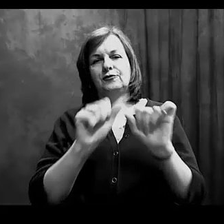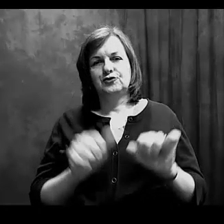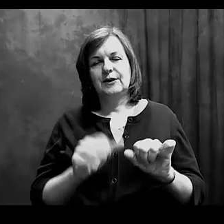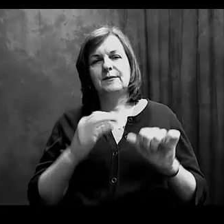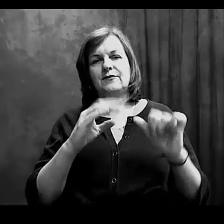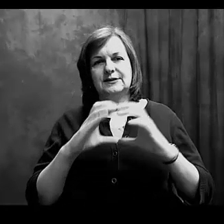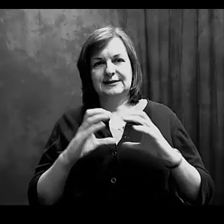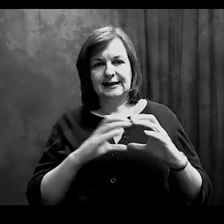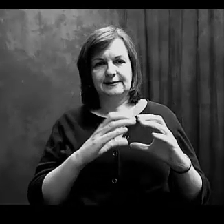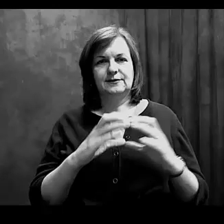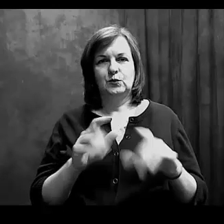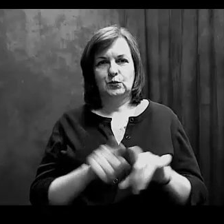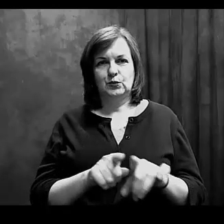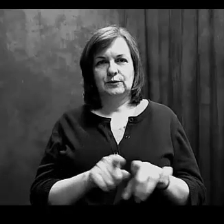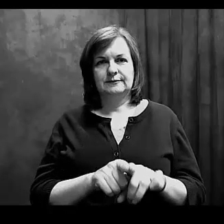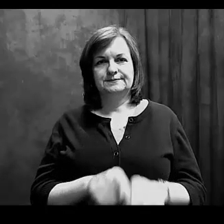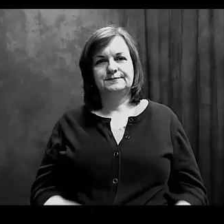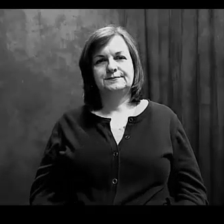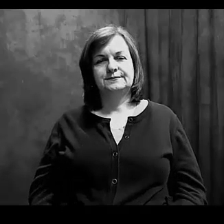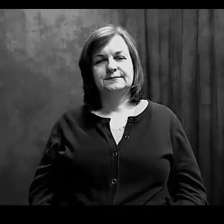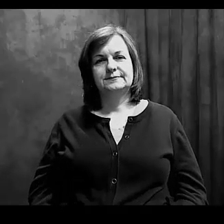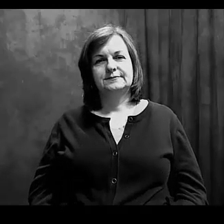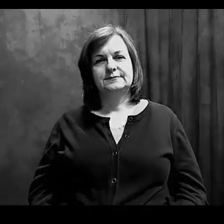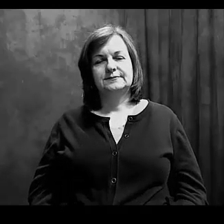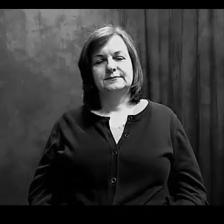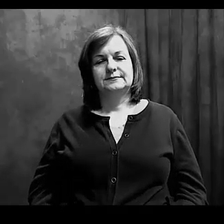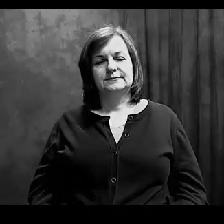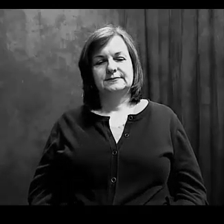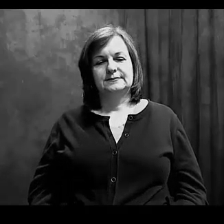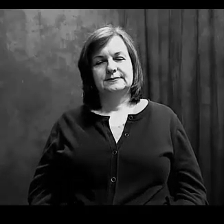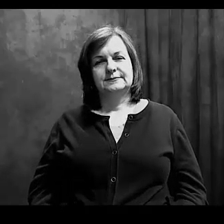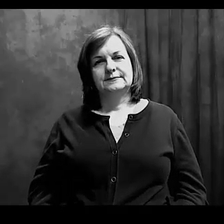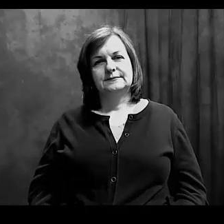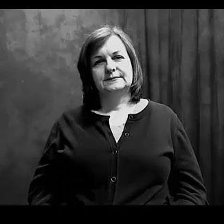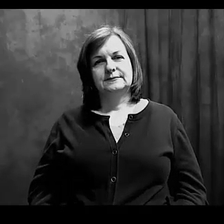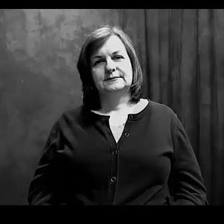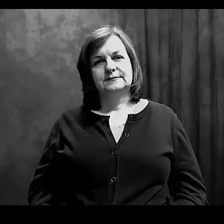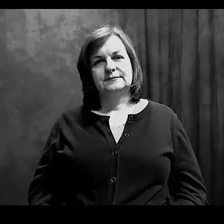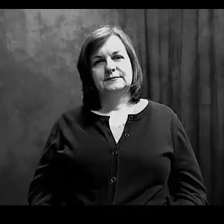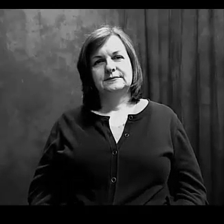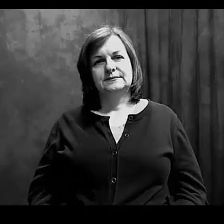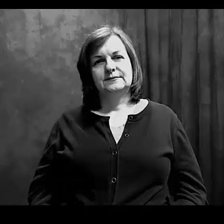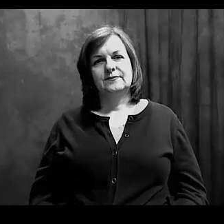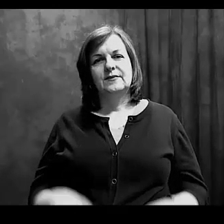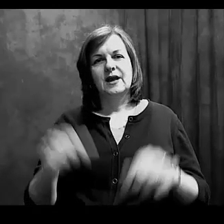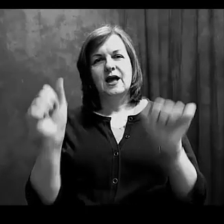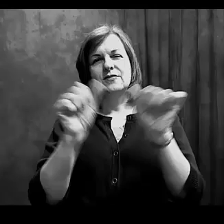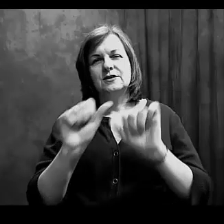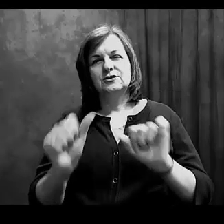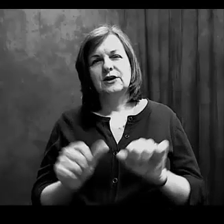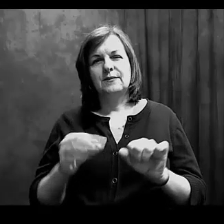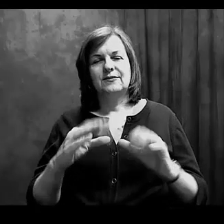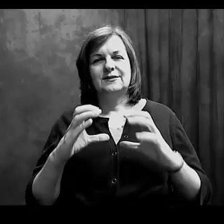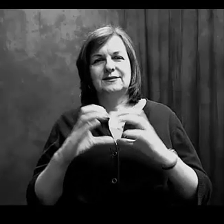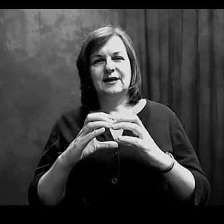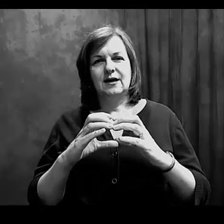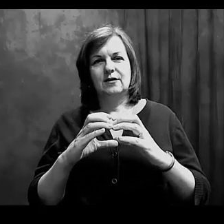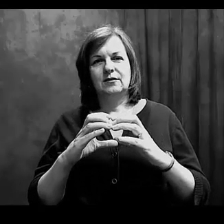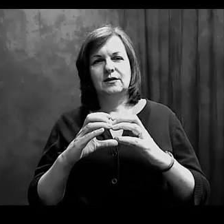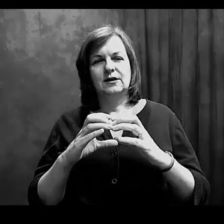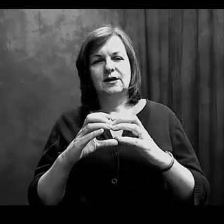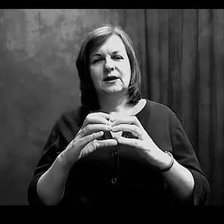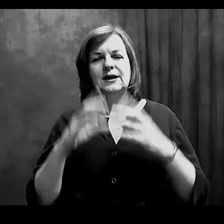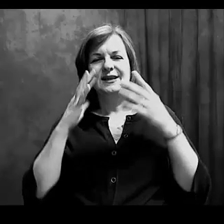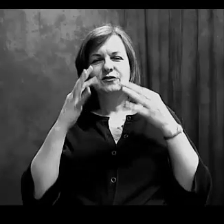that. So when we look at the shape of the cells, it actually focuses on what we call the